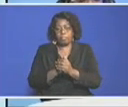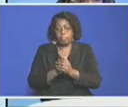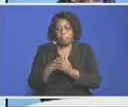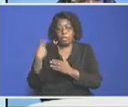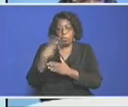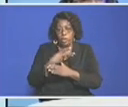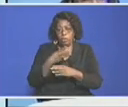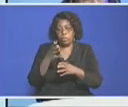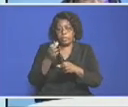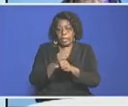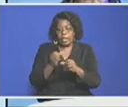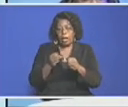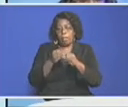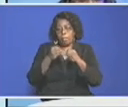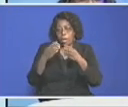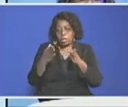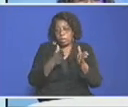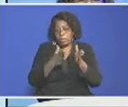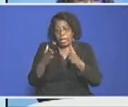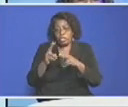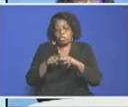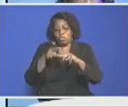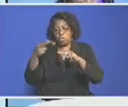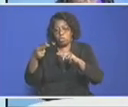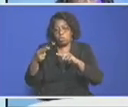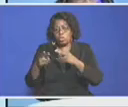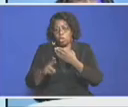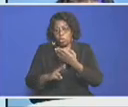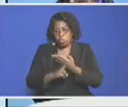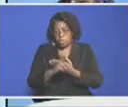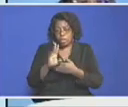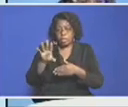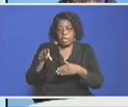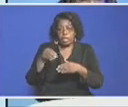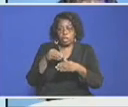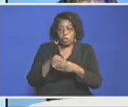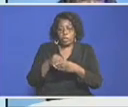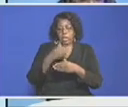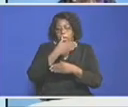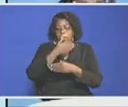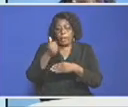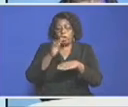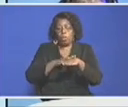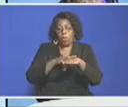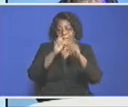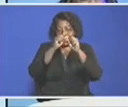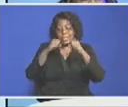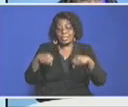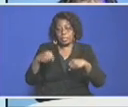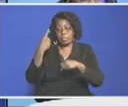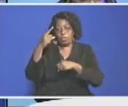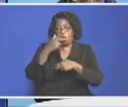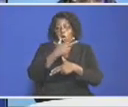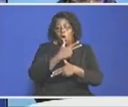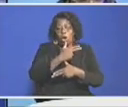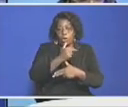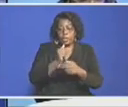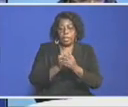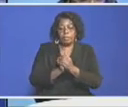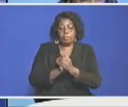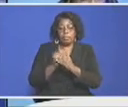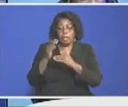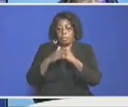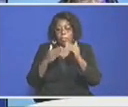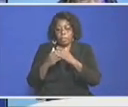We will take multiple steps to reduce risks, including better warning systems for hurricanes. We will build